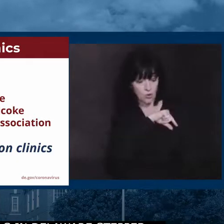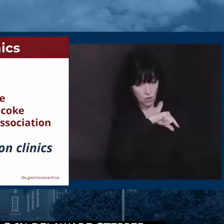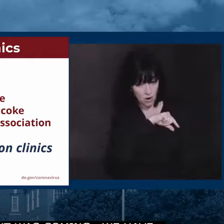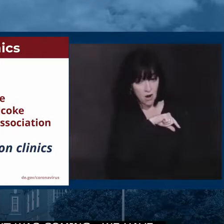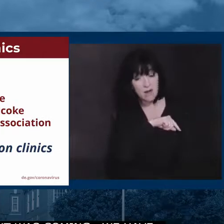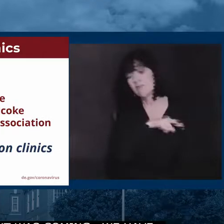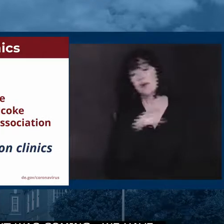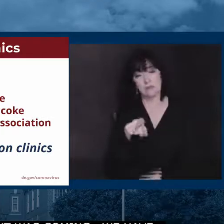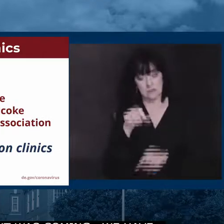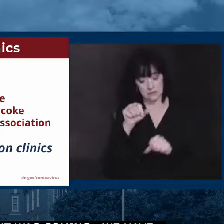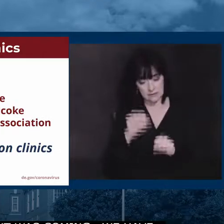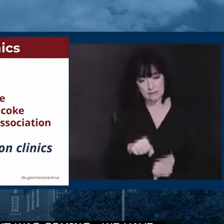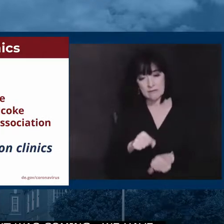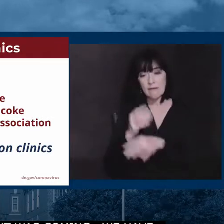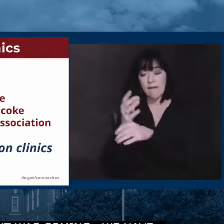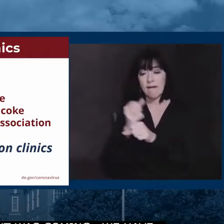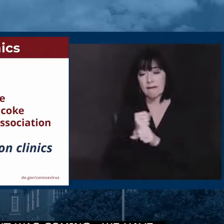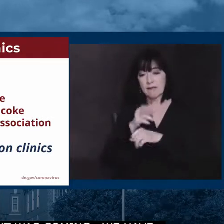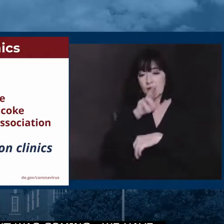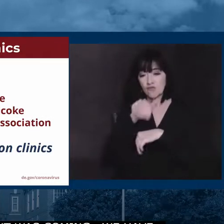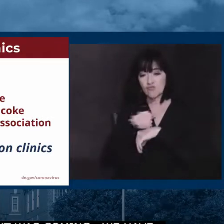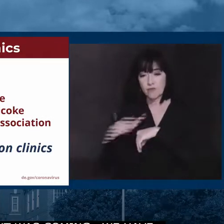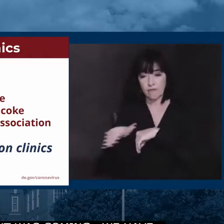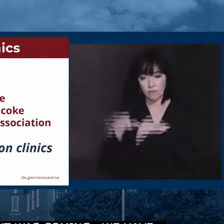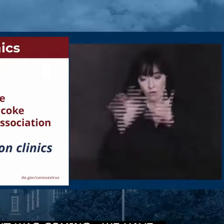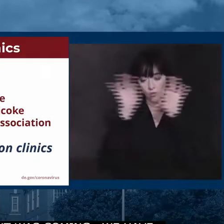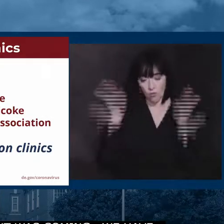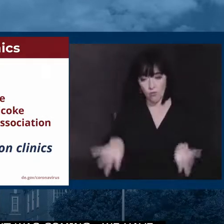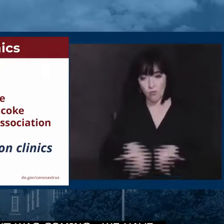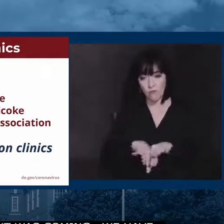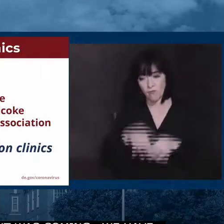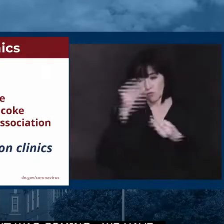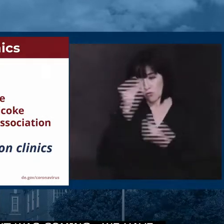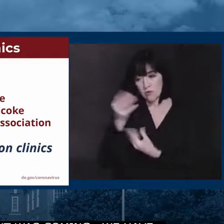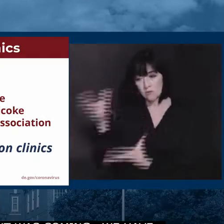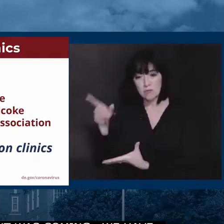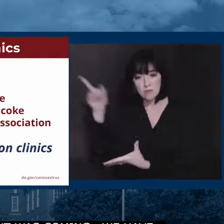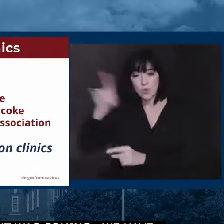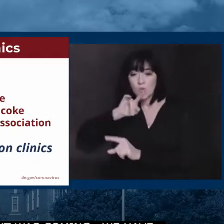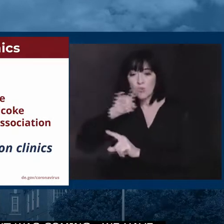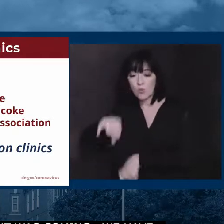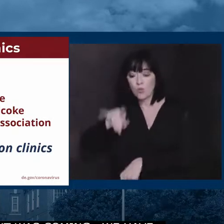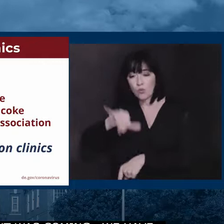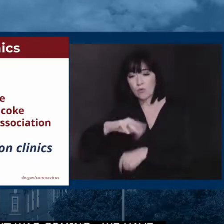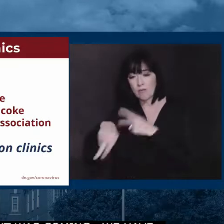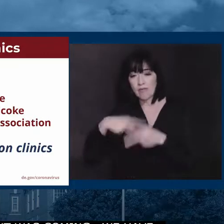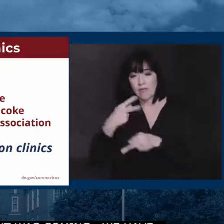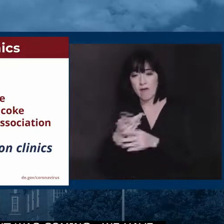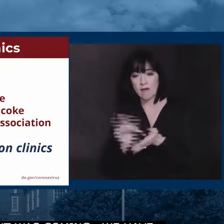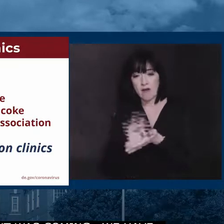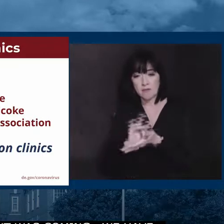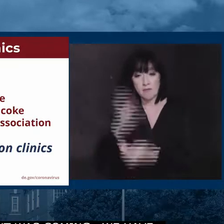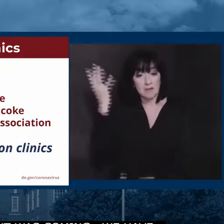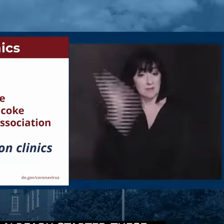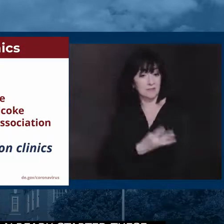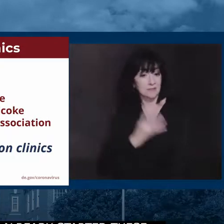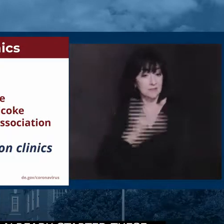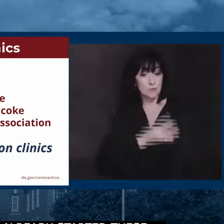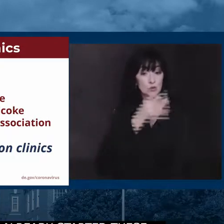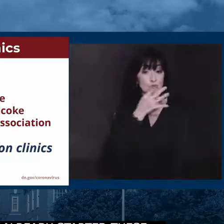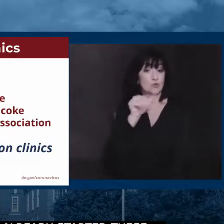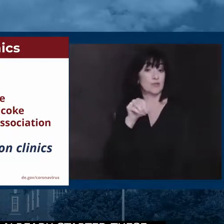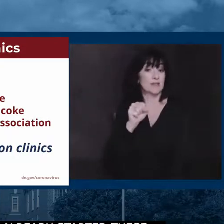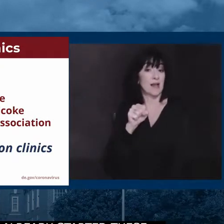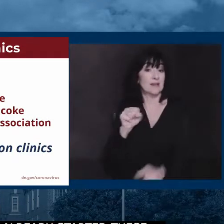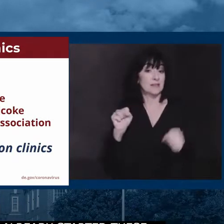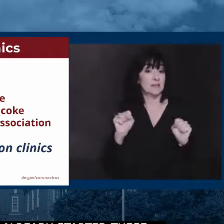to one of these sites so you can get a monoclonal antibody treatment as soon as possible